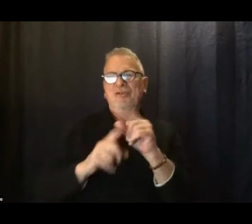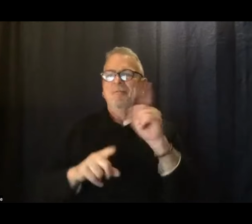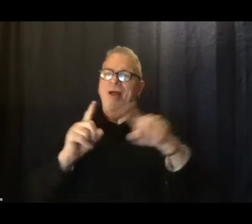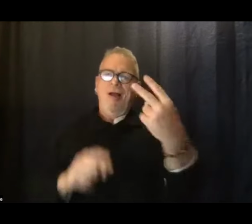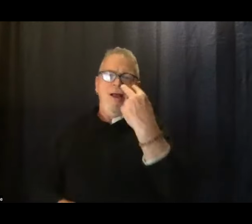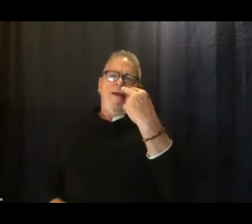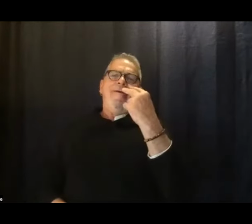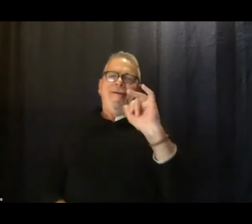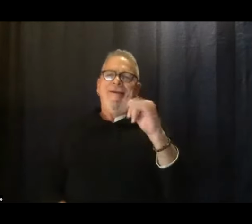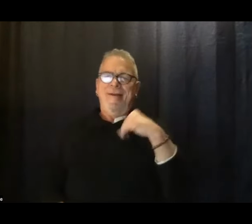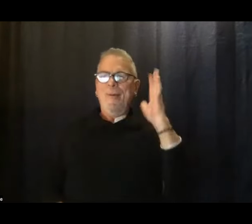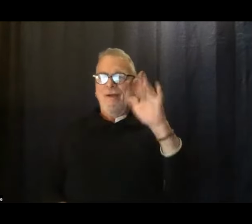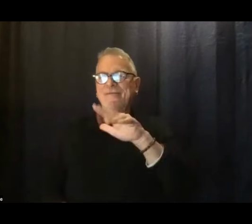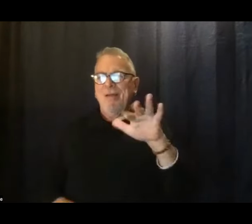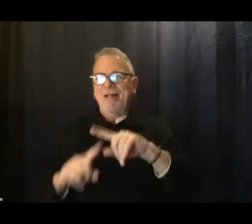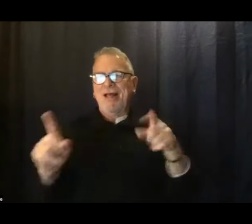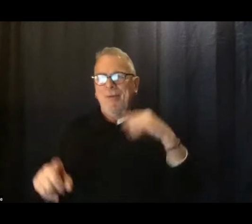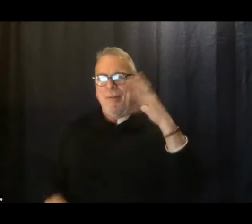careful or rapid. Same words.